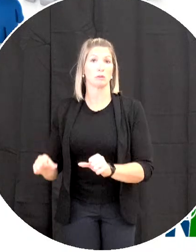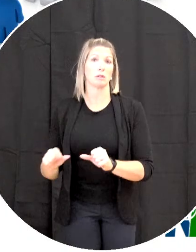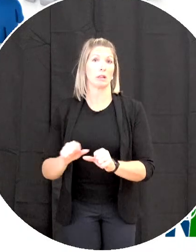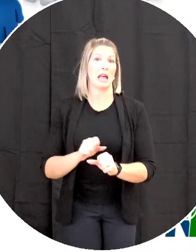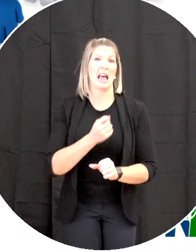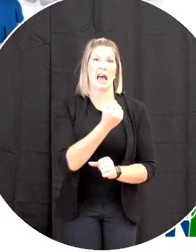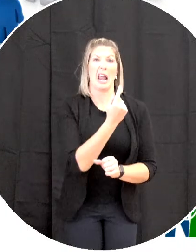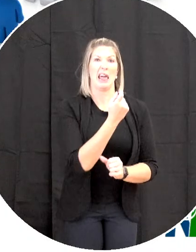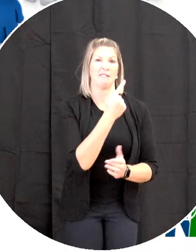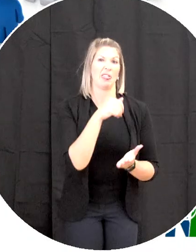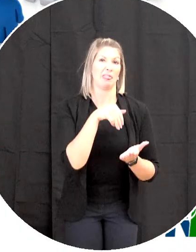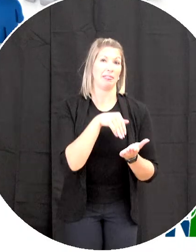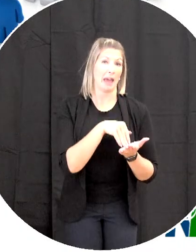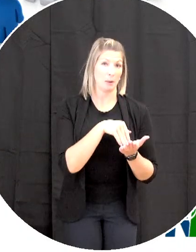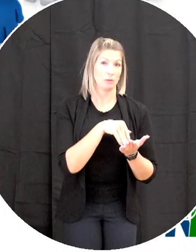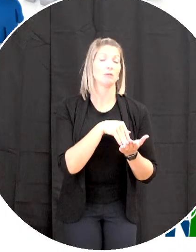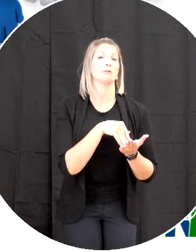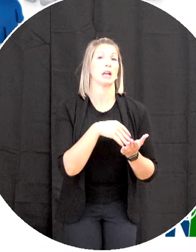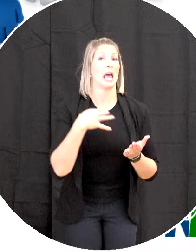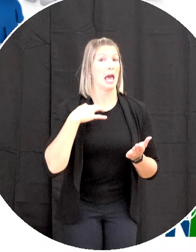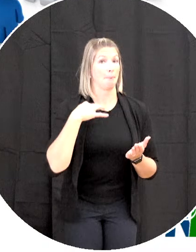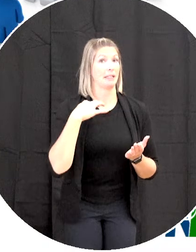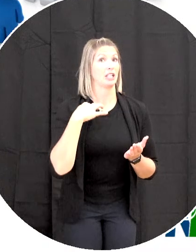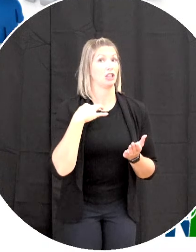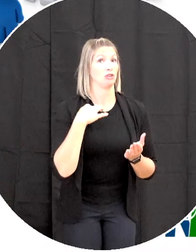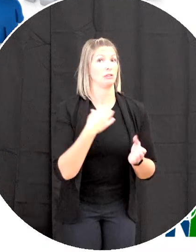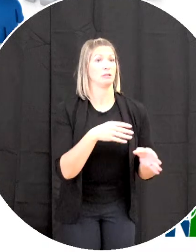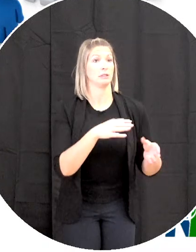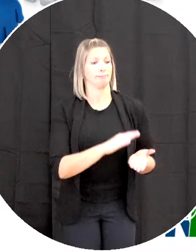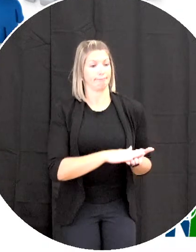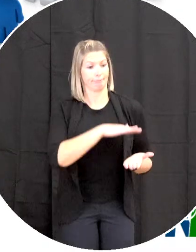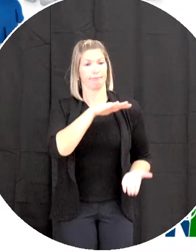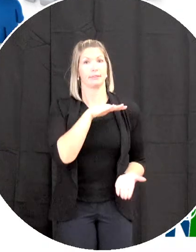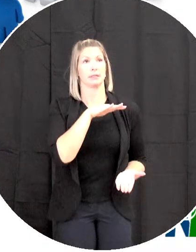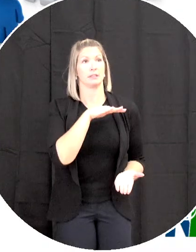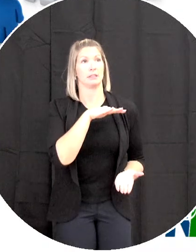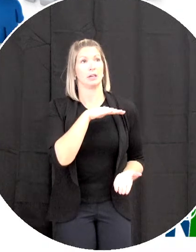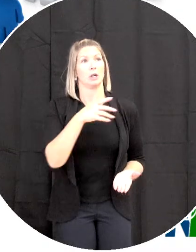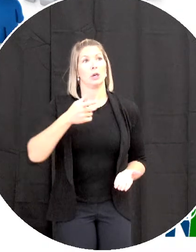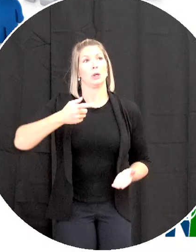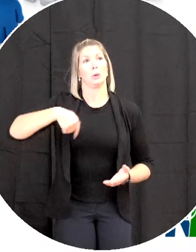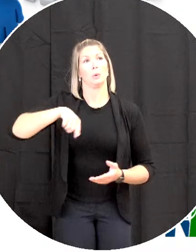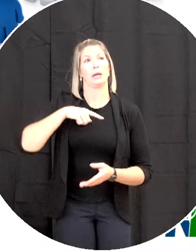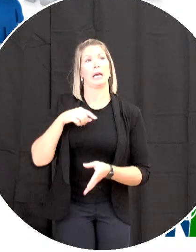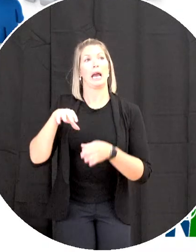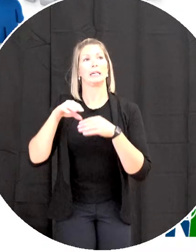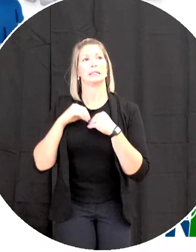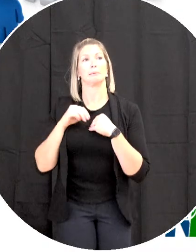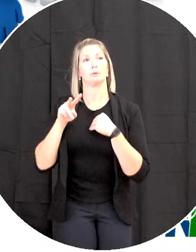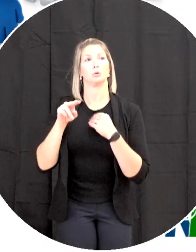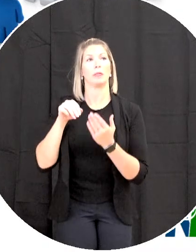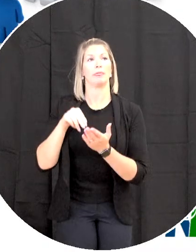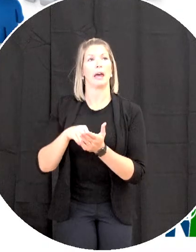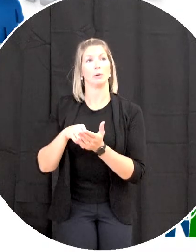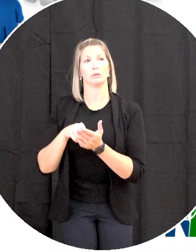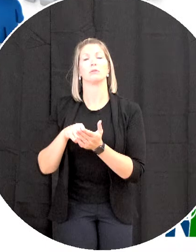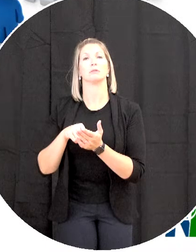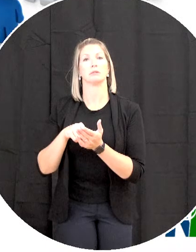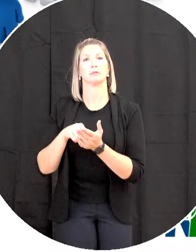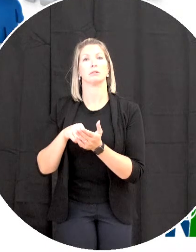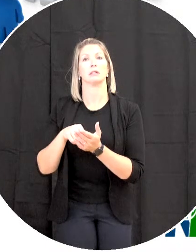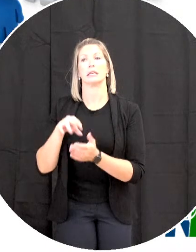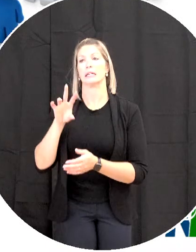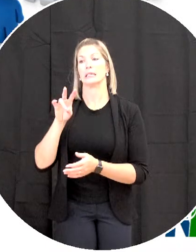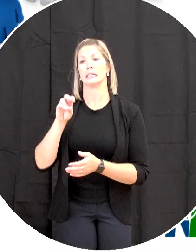and contracts offers accepted almost 2,000. There are 70 term contract positions that have